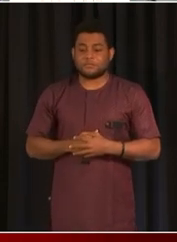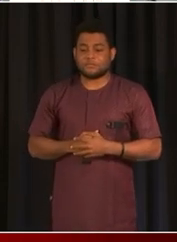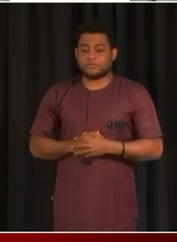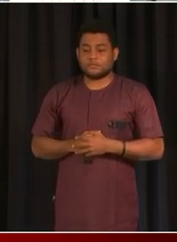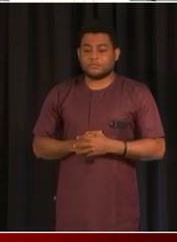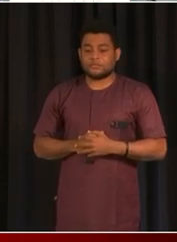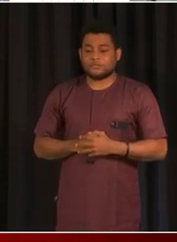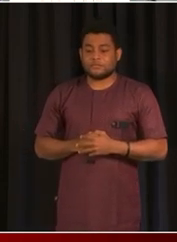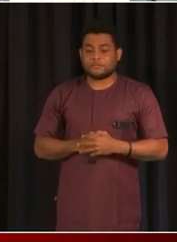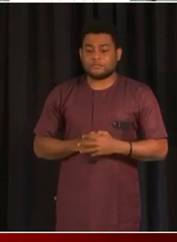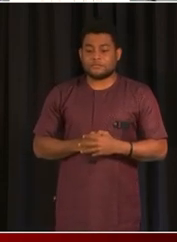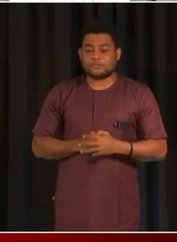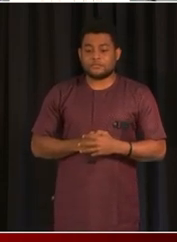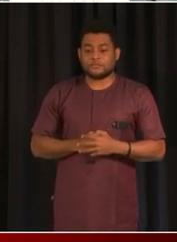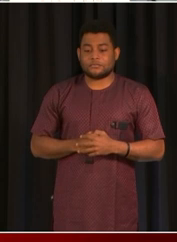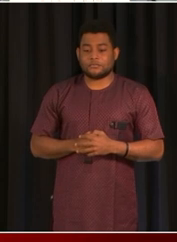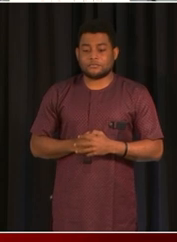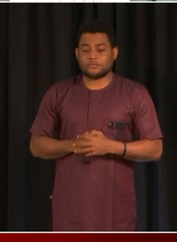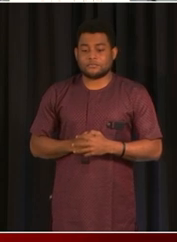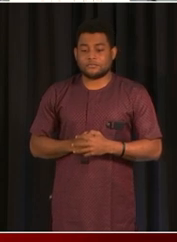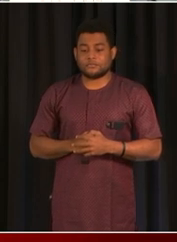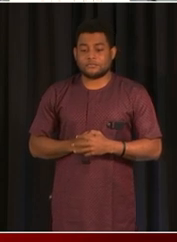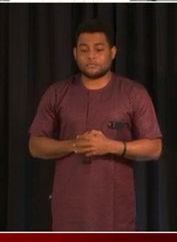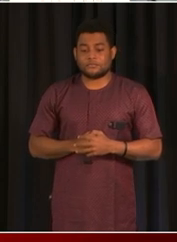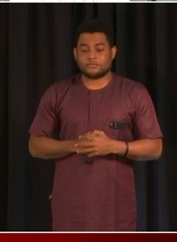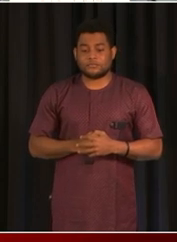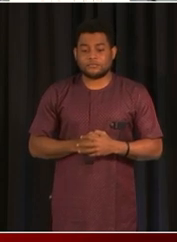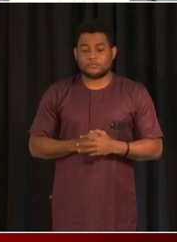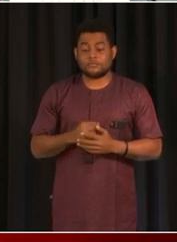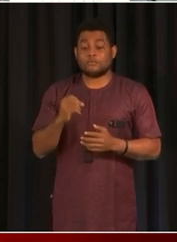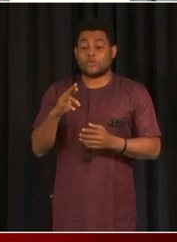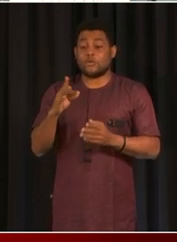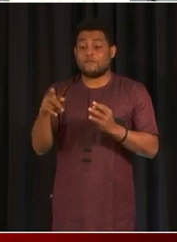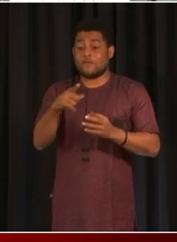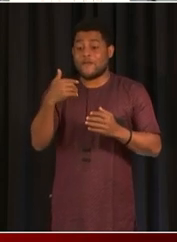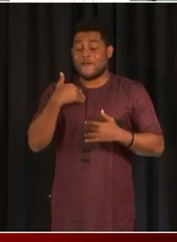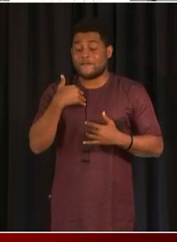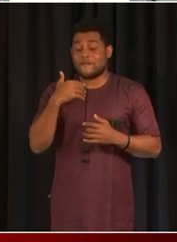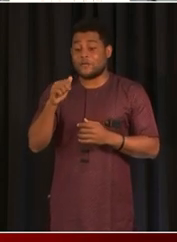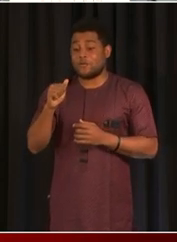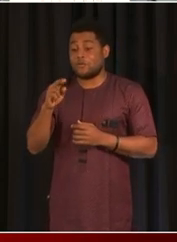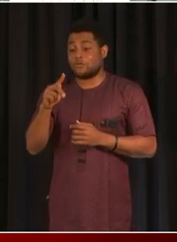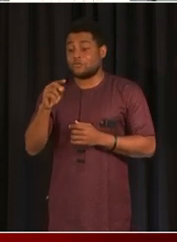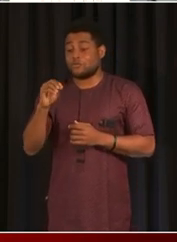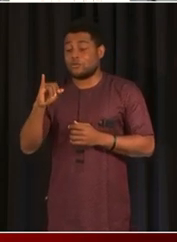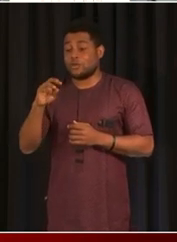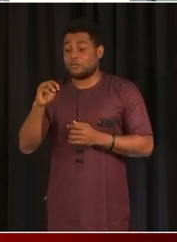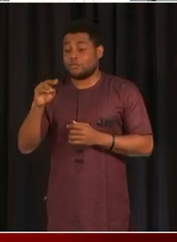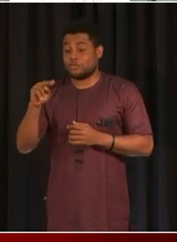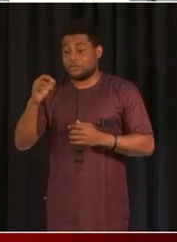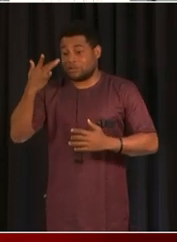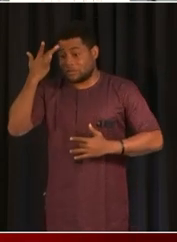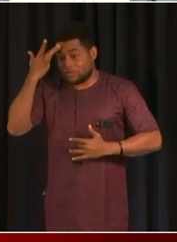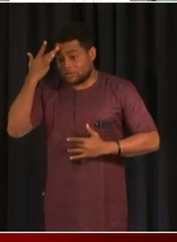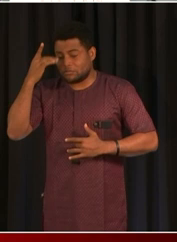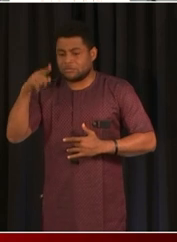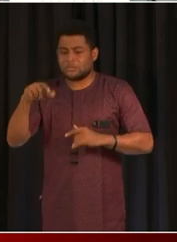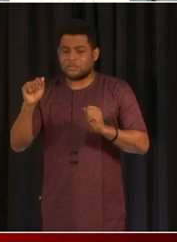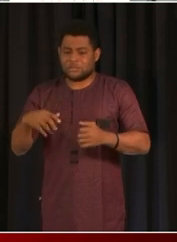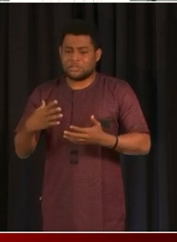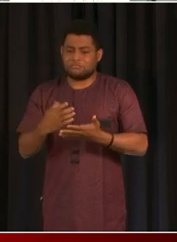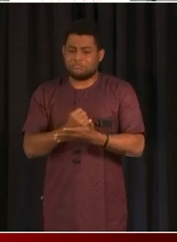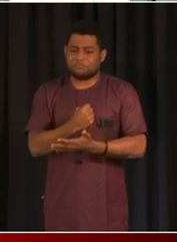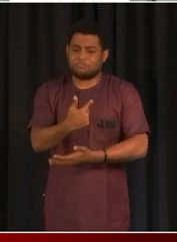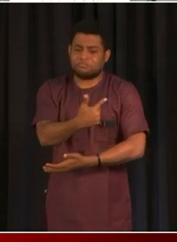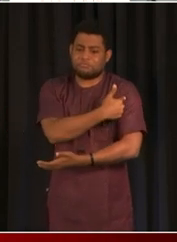autoimmune disorders that require them to take medications that suppress their immune system. This is not intended for people who